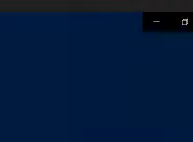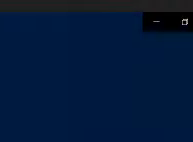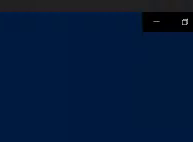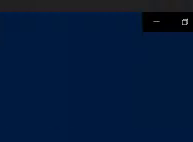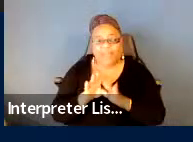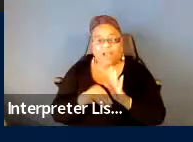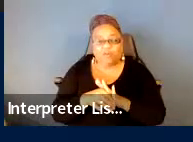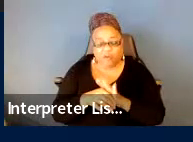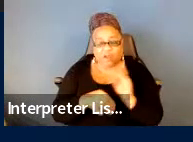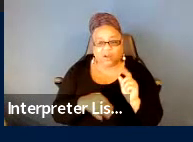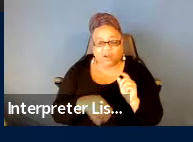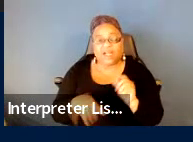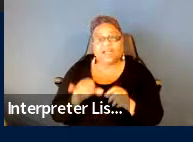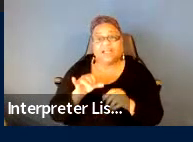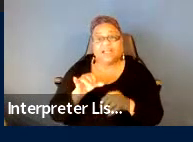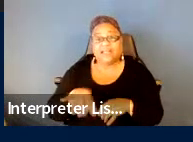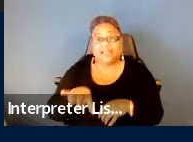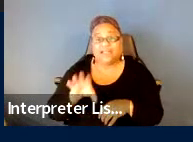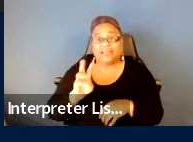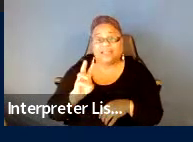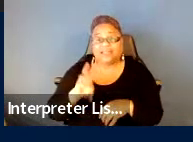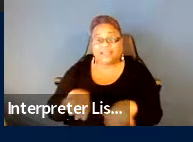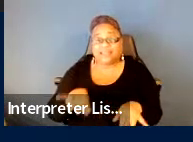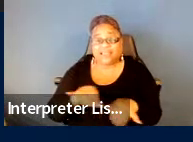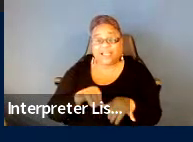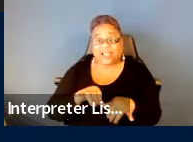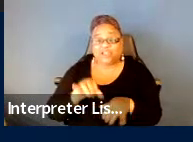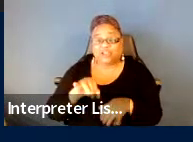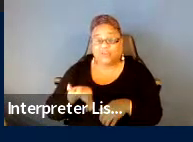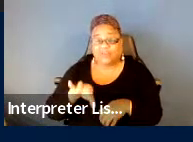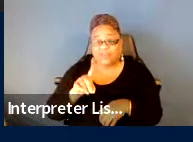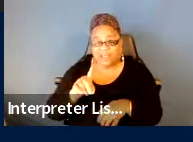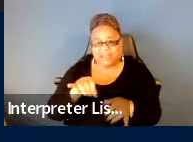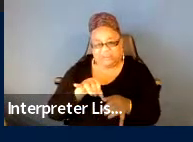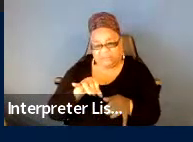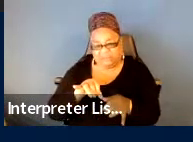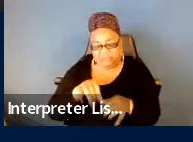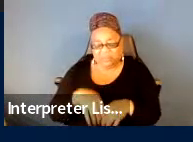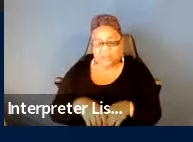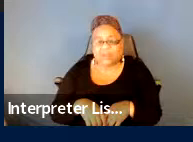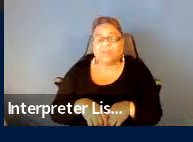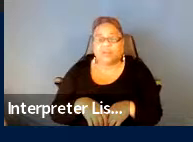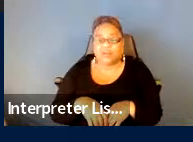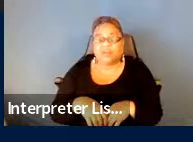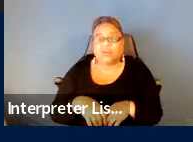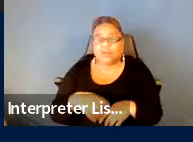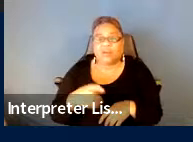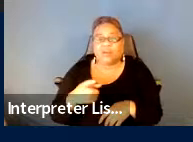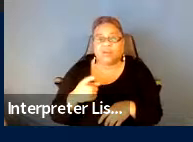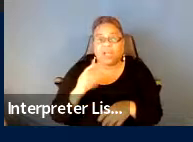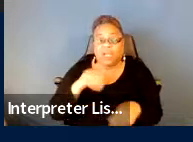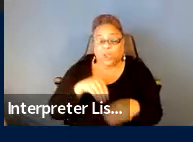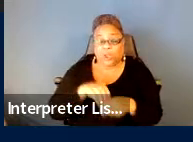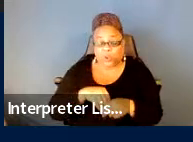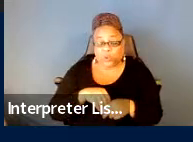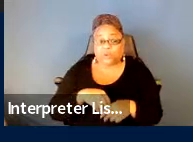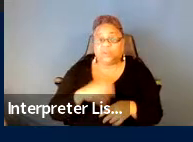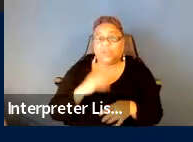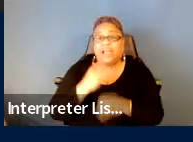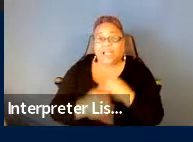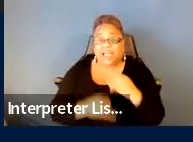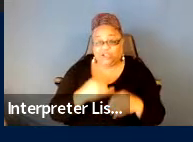The 6-inch field include the International Symbol of Accessibility, the International Symbol